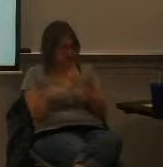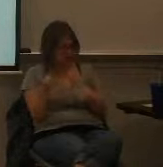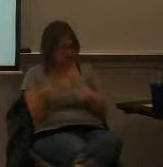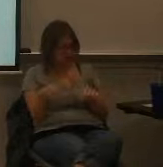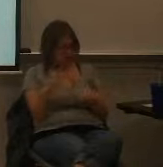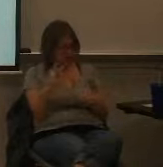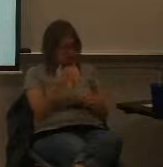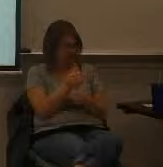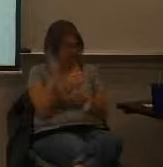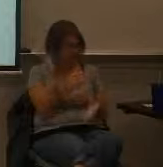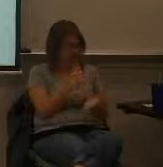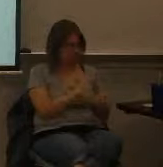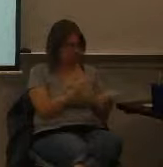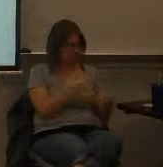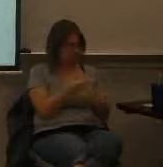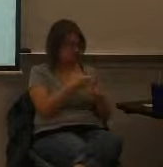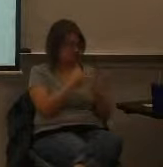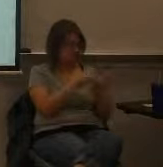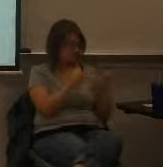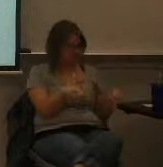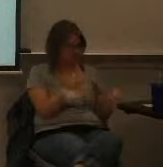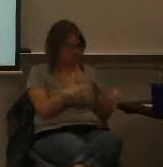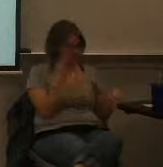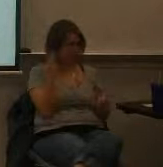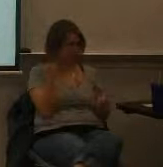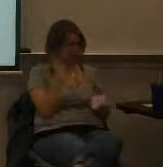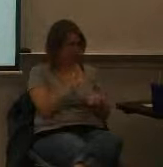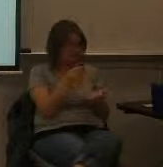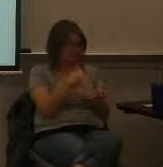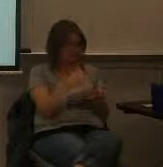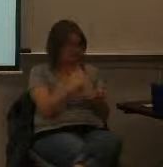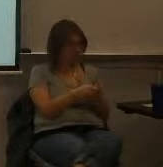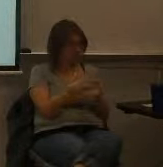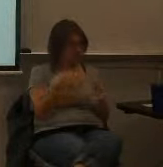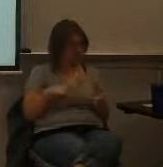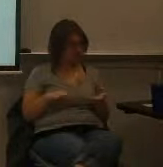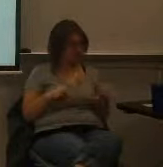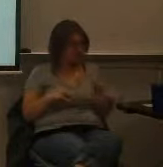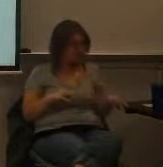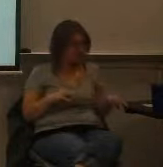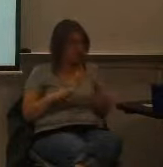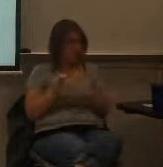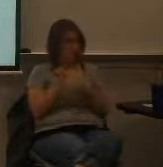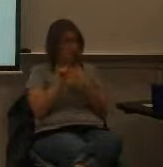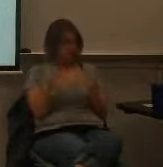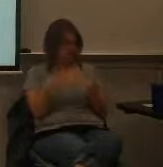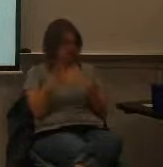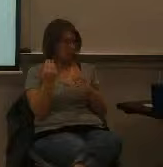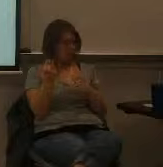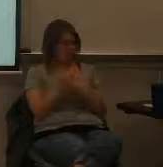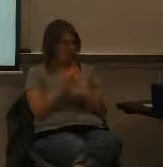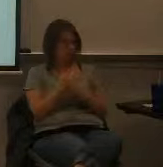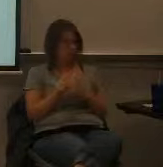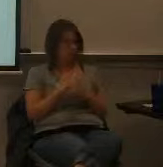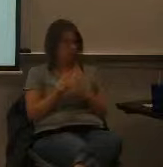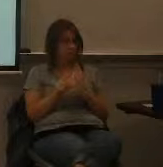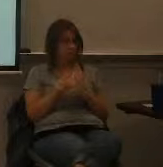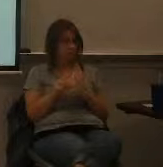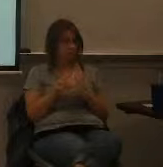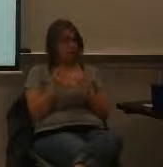you're going to get less back out of the system. So that argument's been used, and the initial place that this